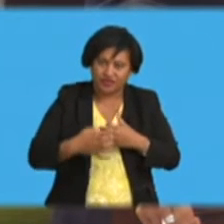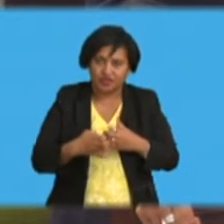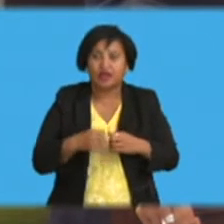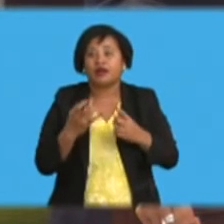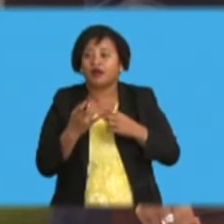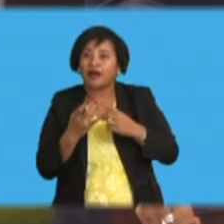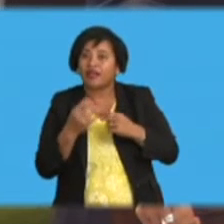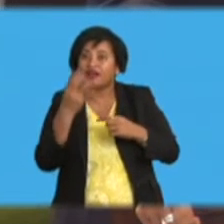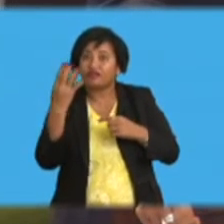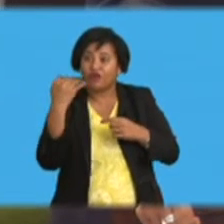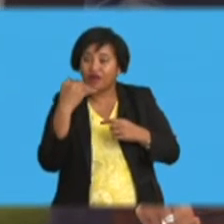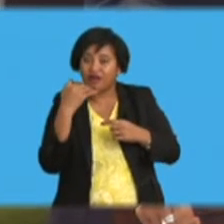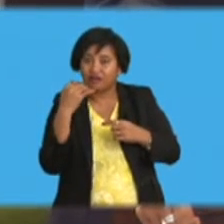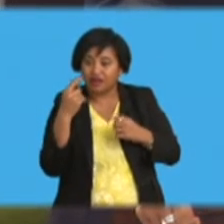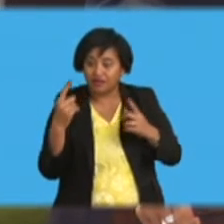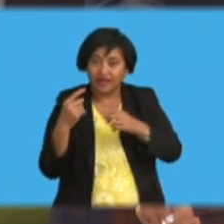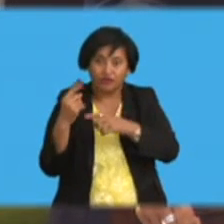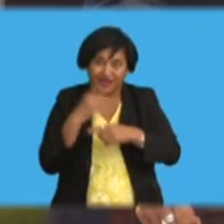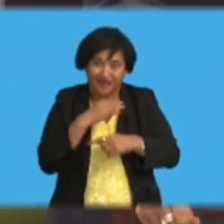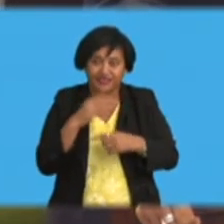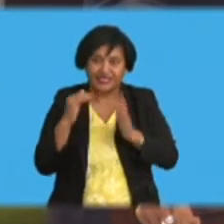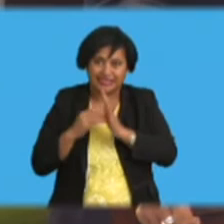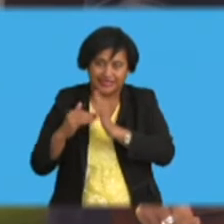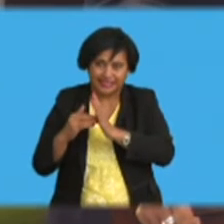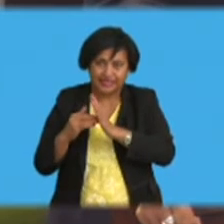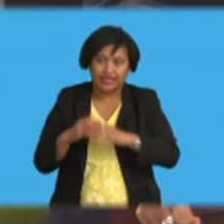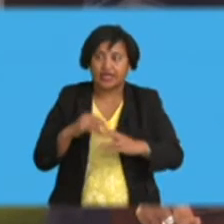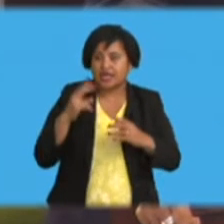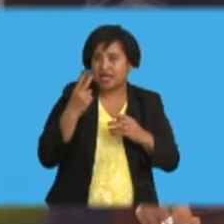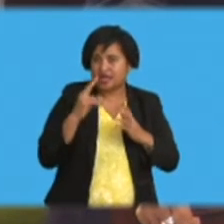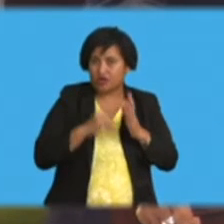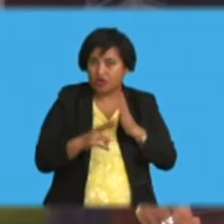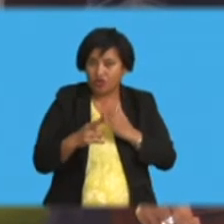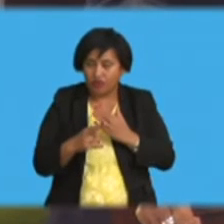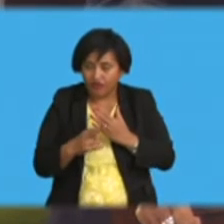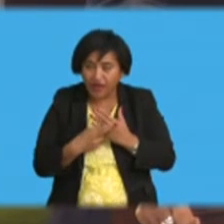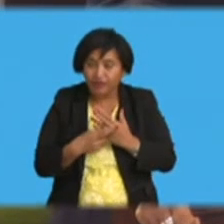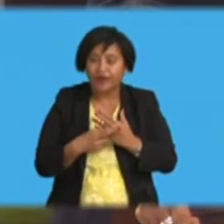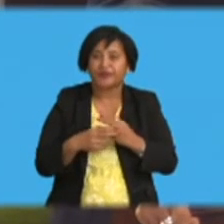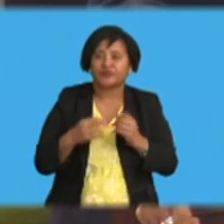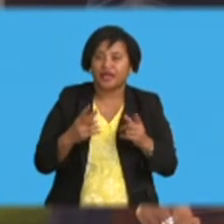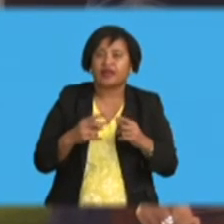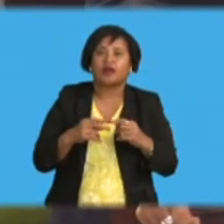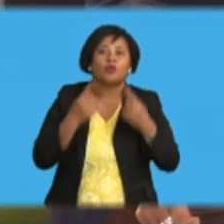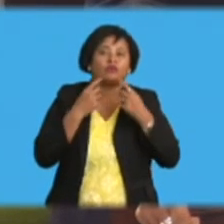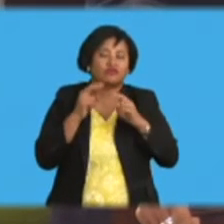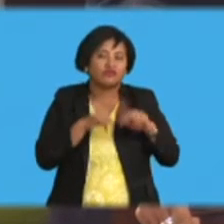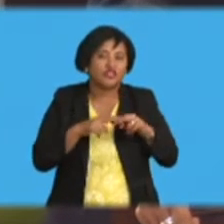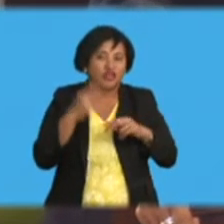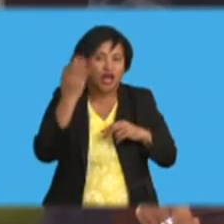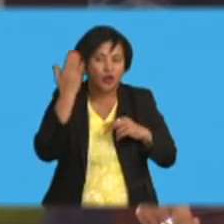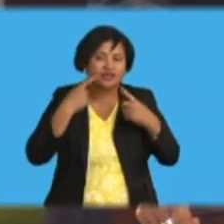1 700 series. In November 2016, Fiji Airways and the Fijian government announced the selection of the